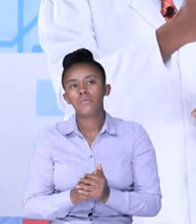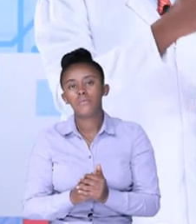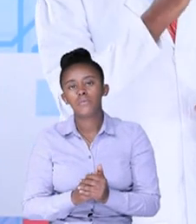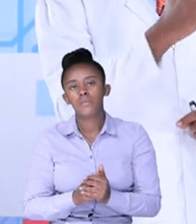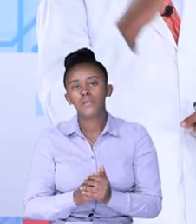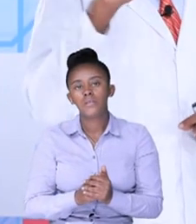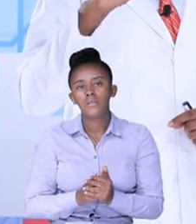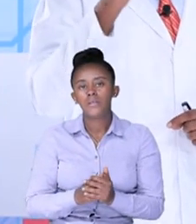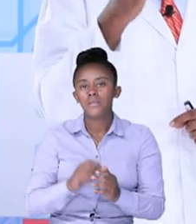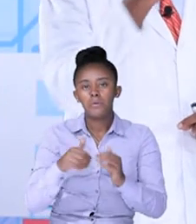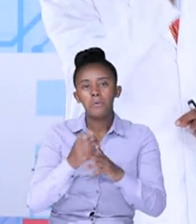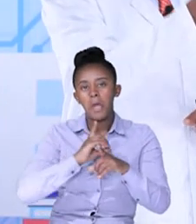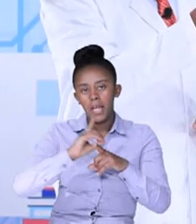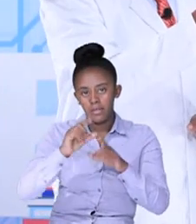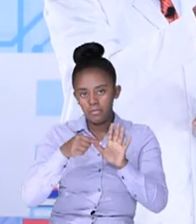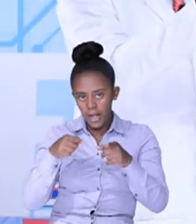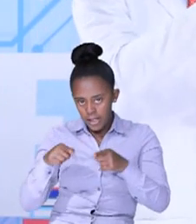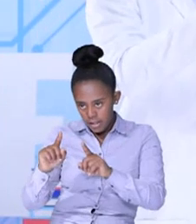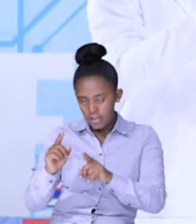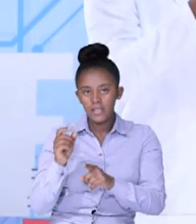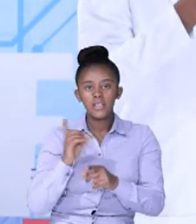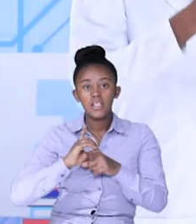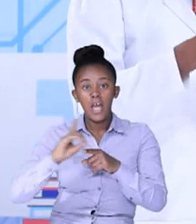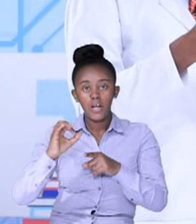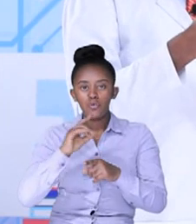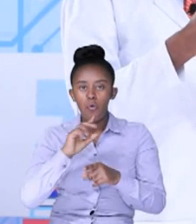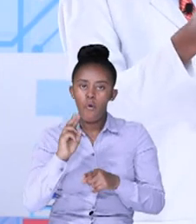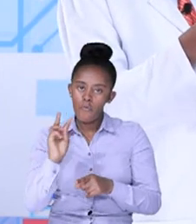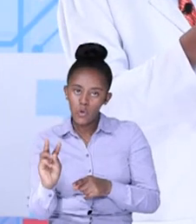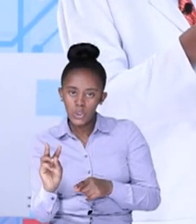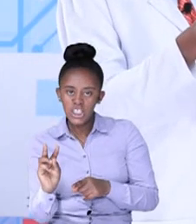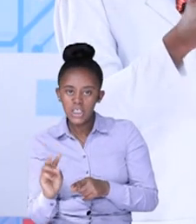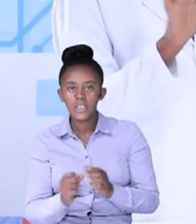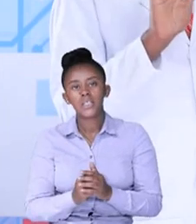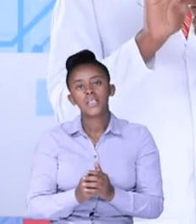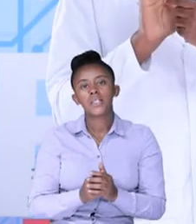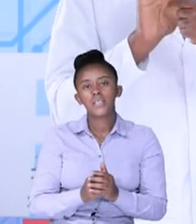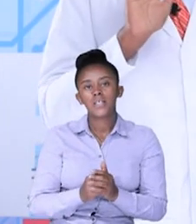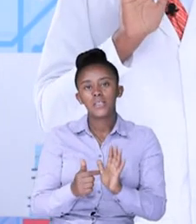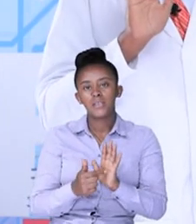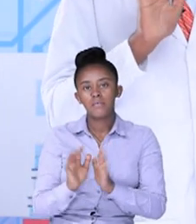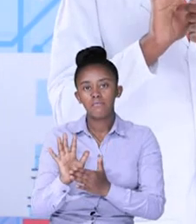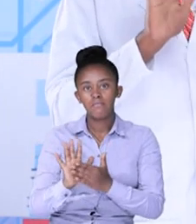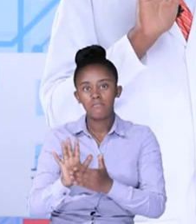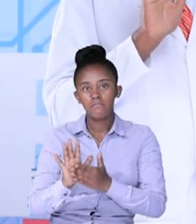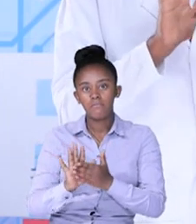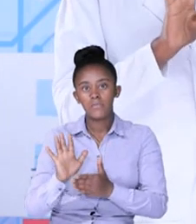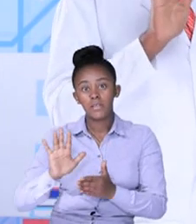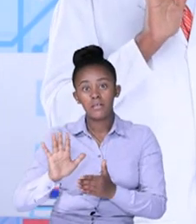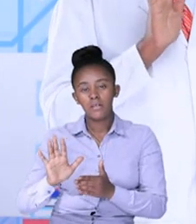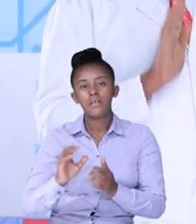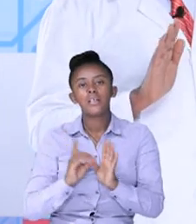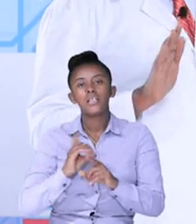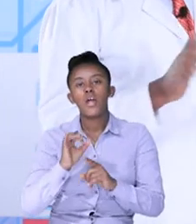it's possible to indicate your forefingers to the direction of the velocity. Then your palm points to the direction